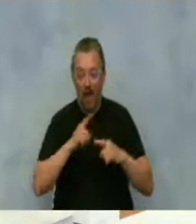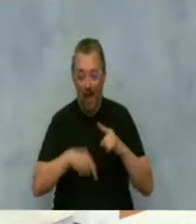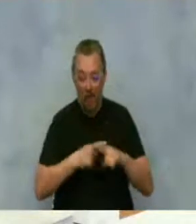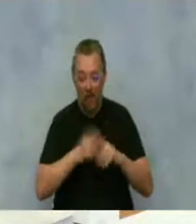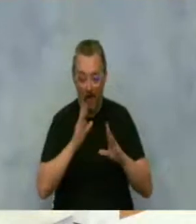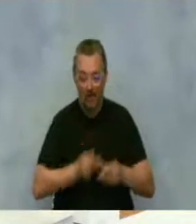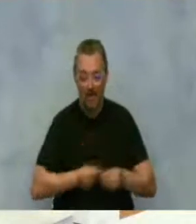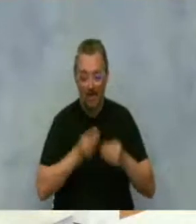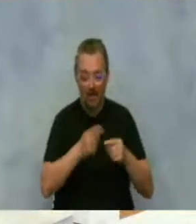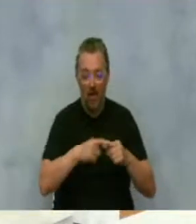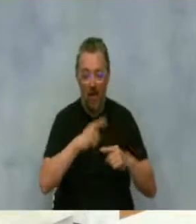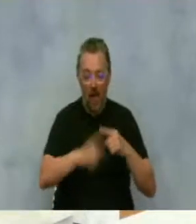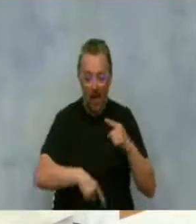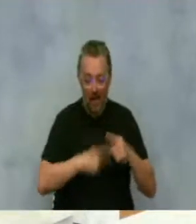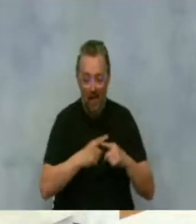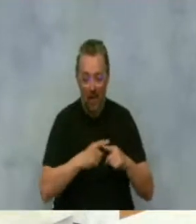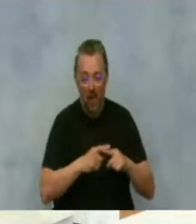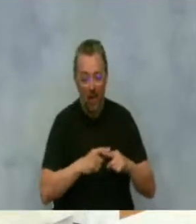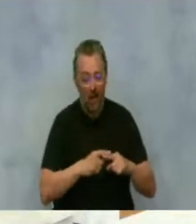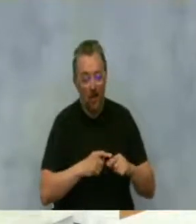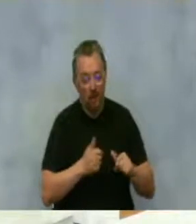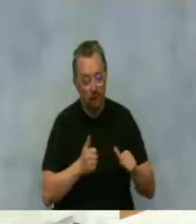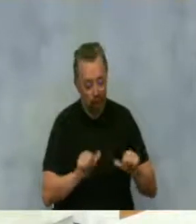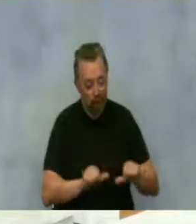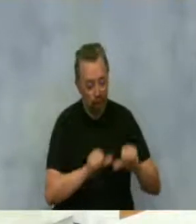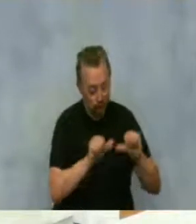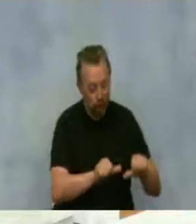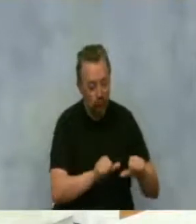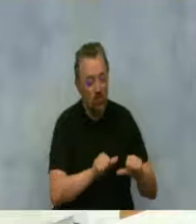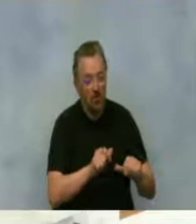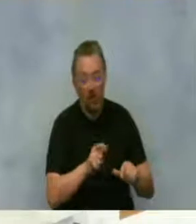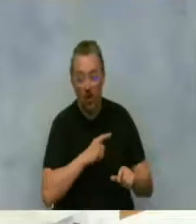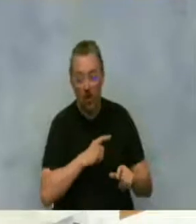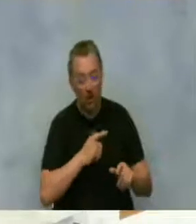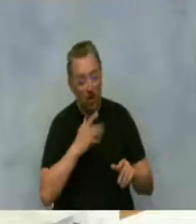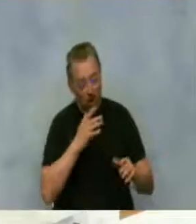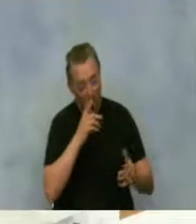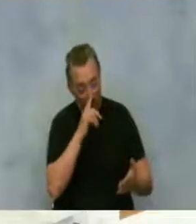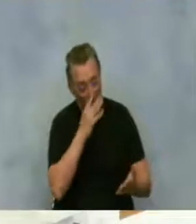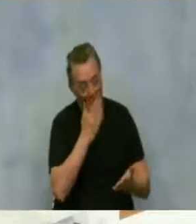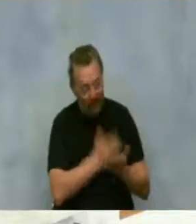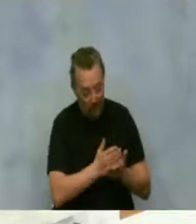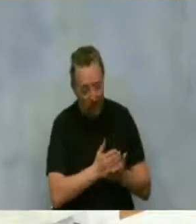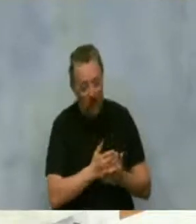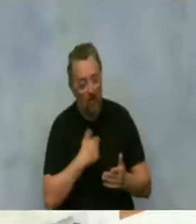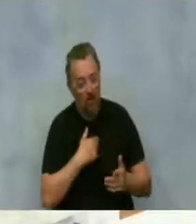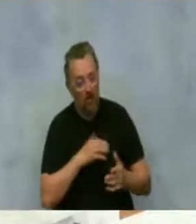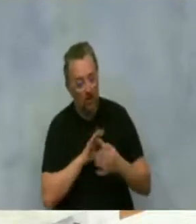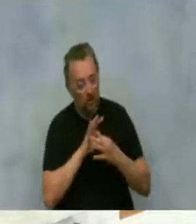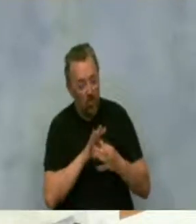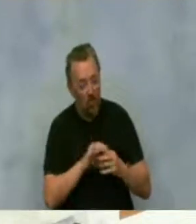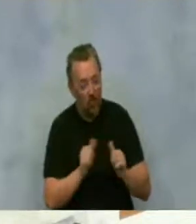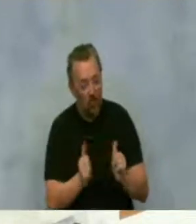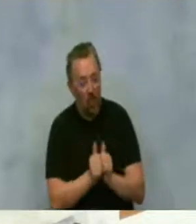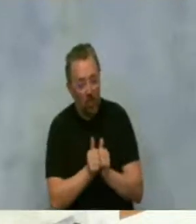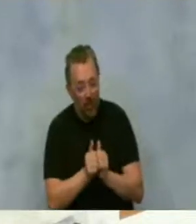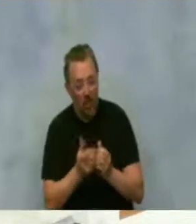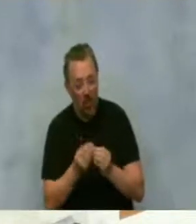assurance statement to the Scottish Housing Regulator, confirming compliance with regulatory requirements and highlighting any